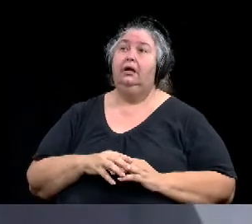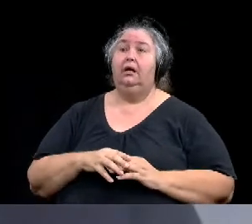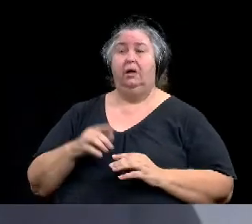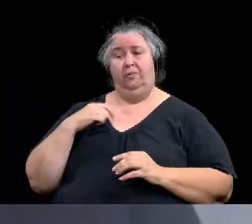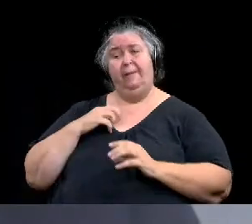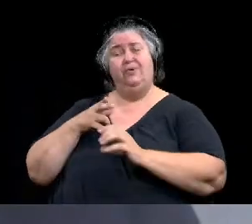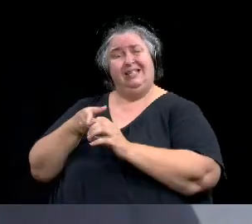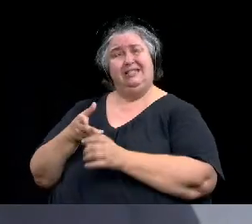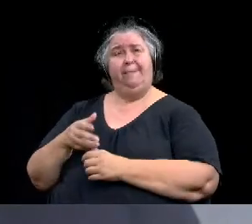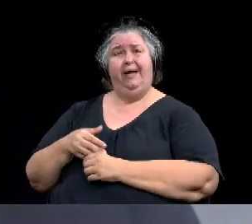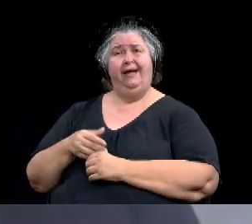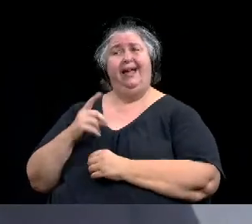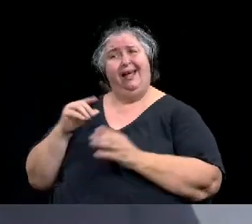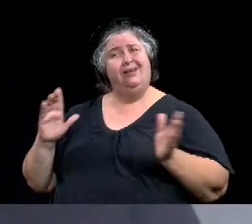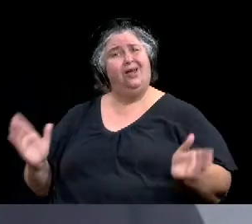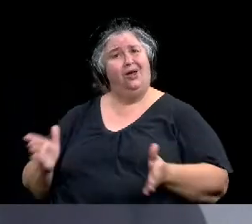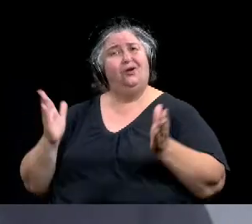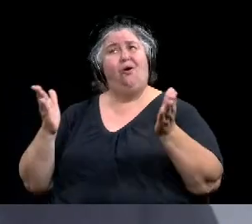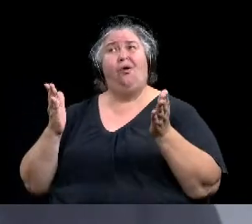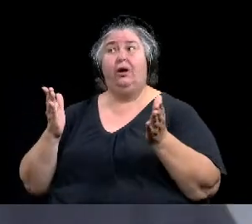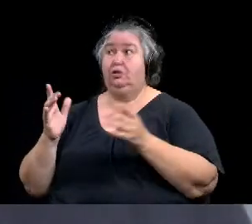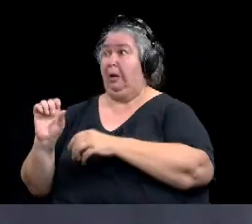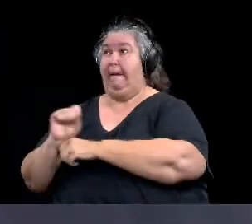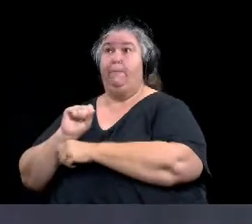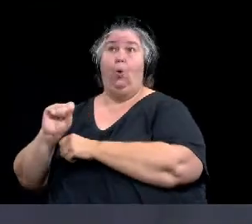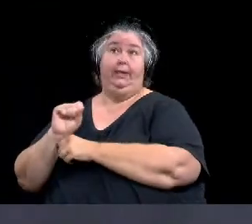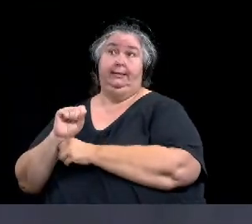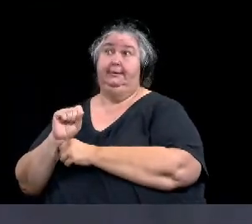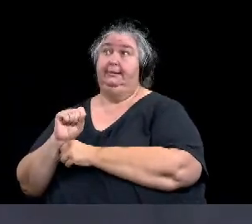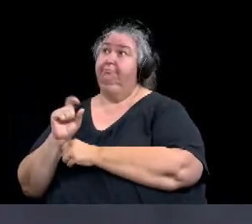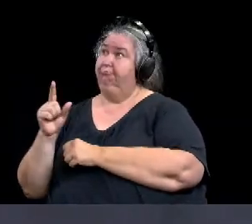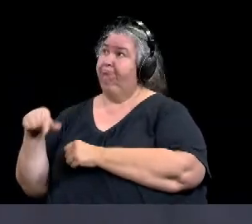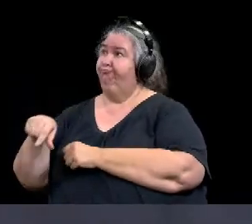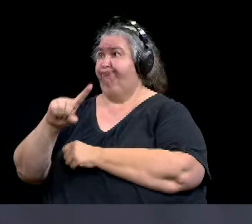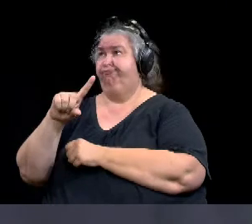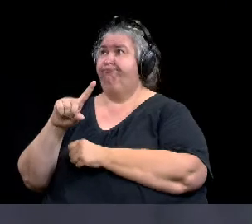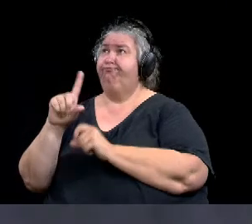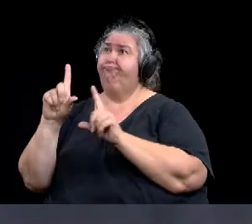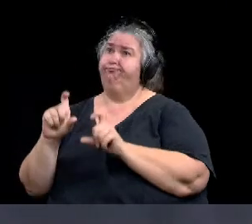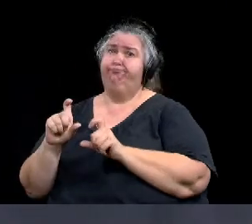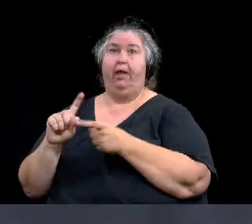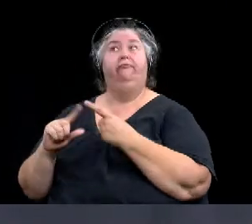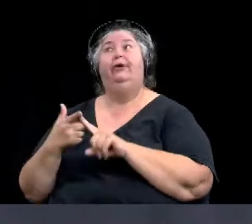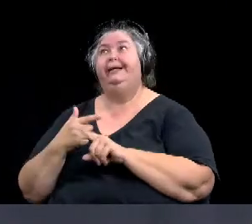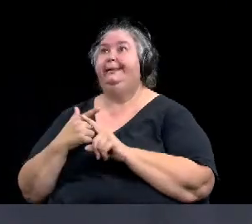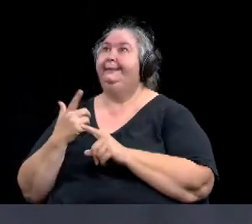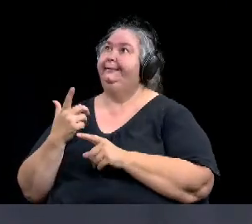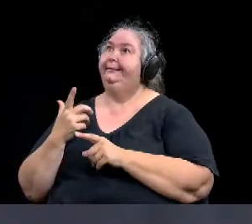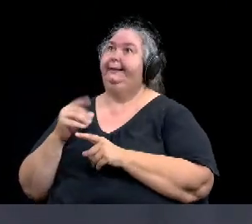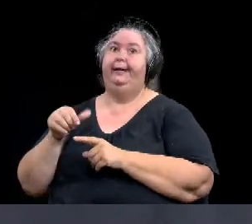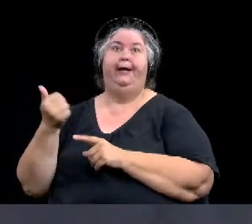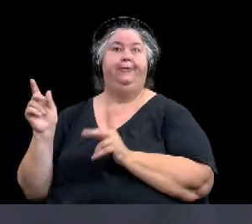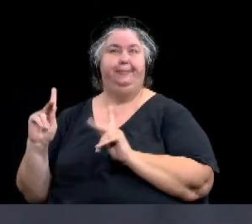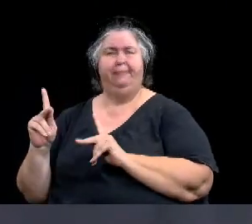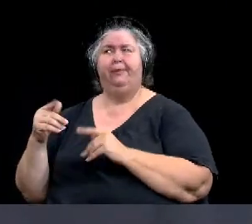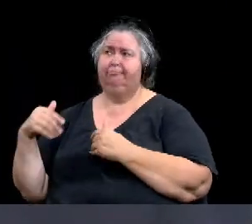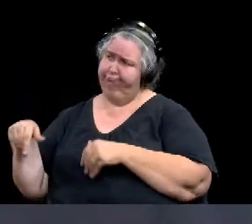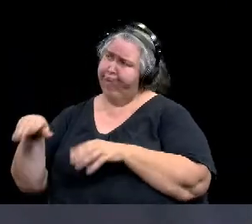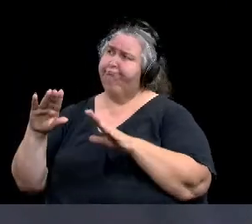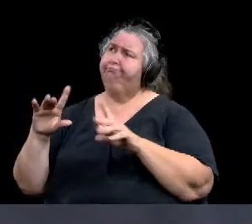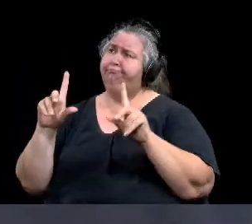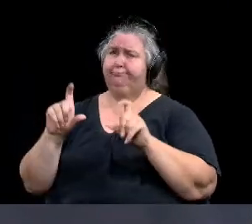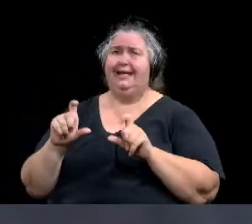in that, but also encourage our employees to do the same, and our friends and others. It